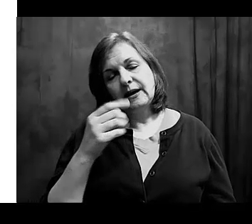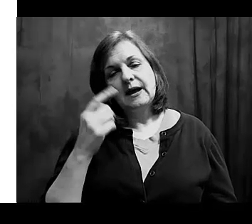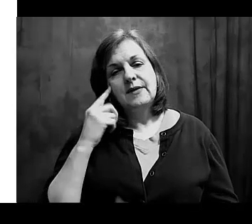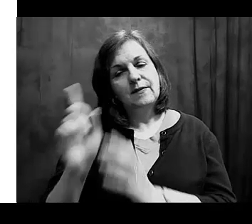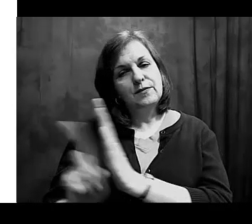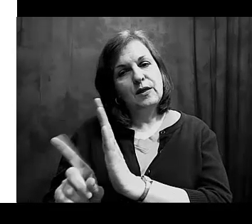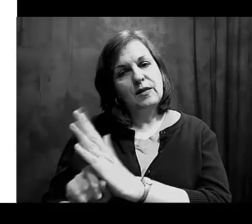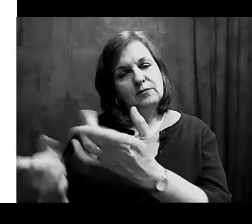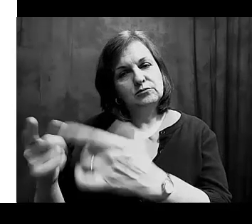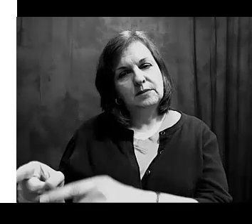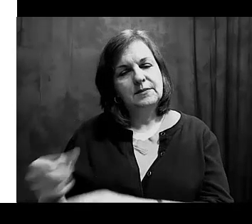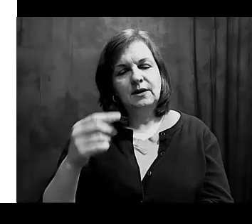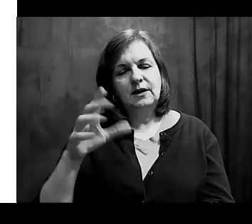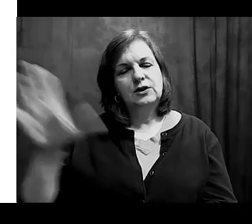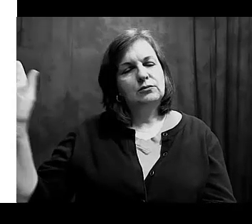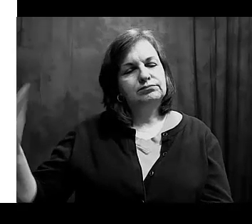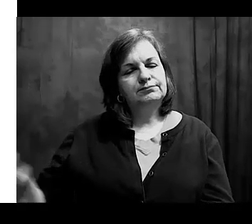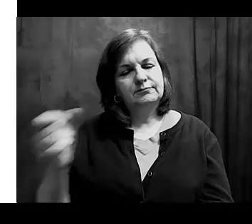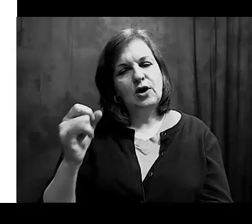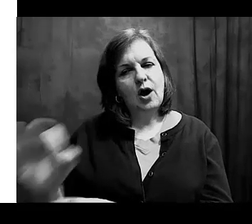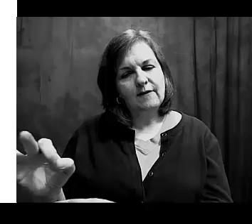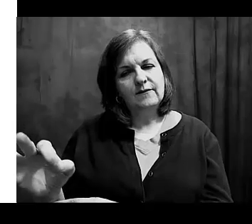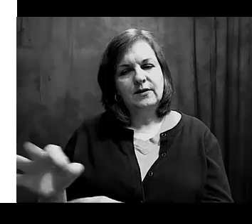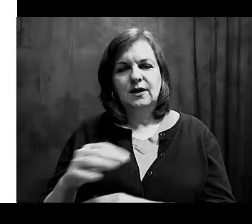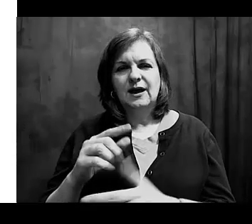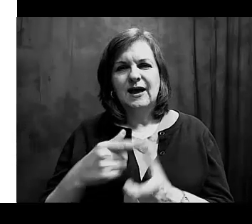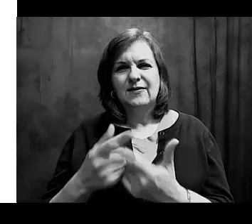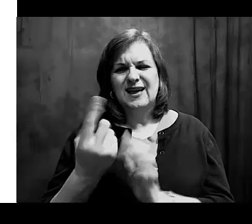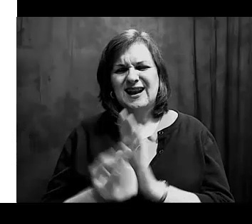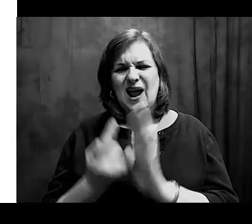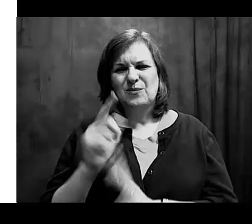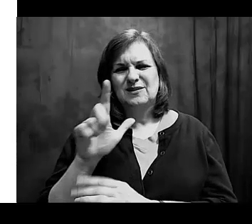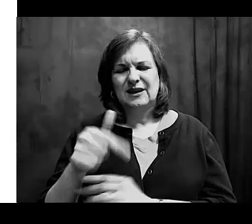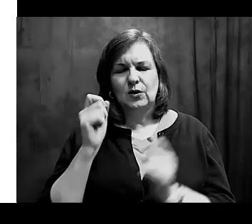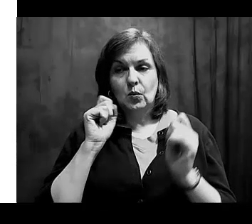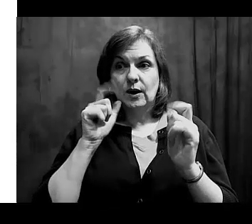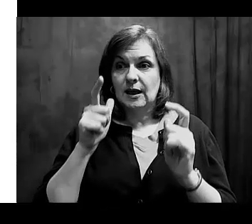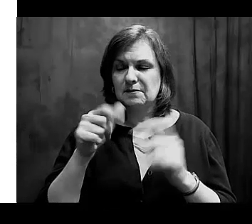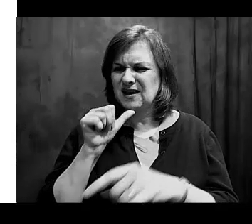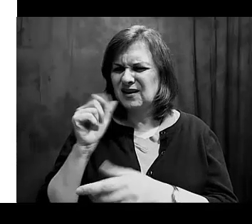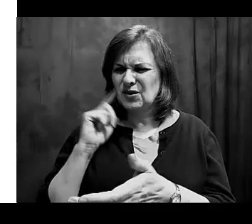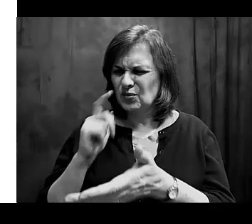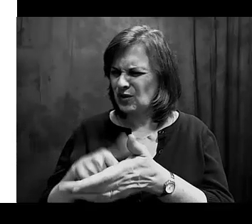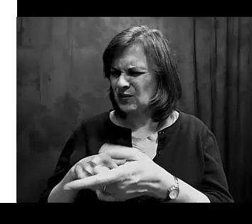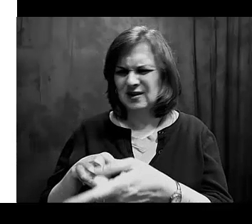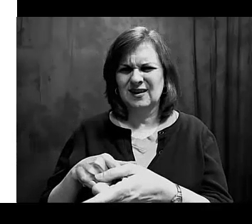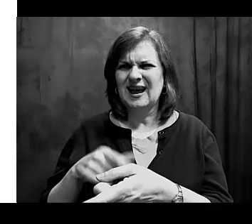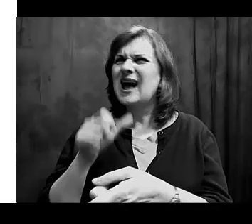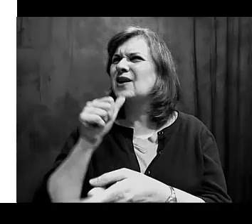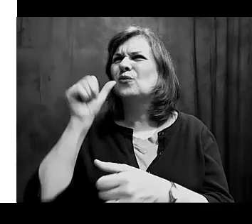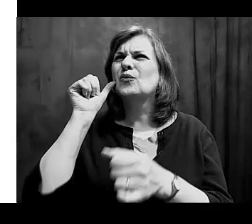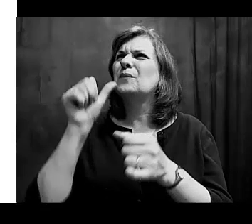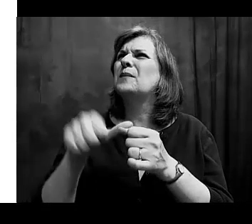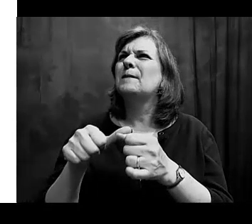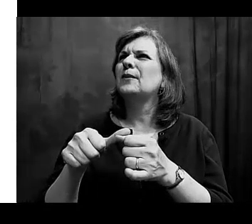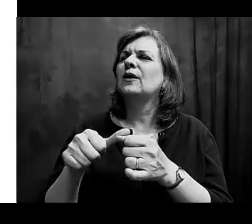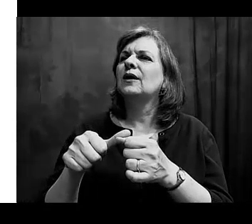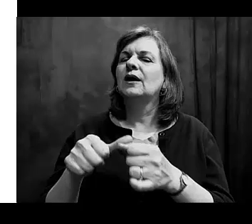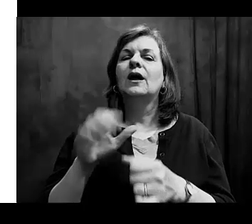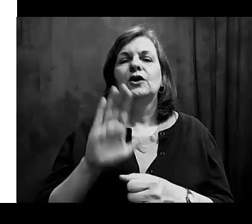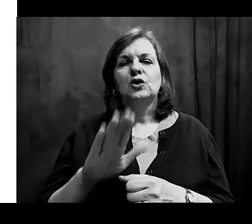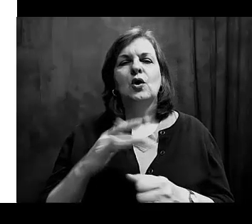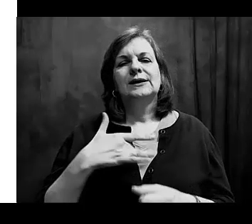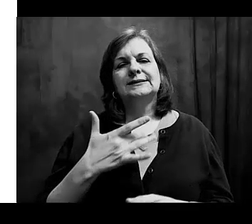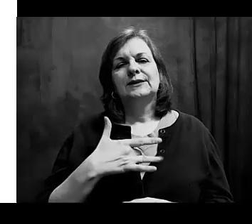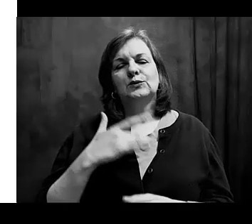idea that some sensors, not all, some sensory receptors